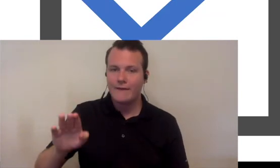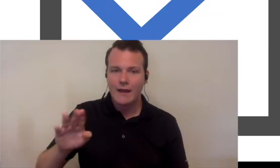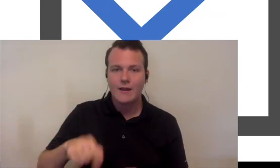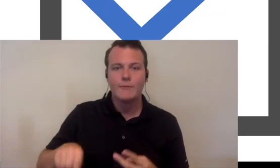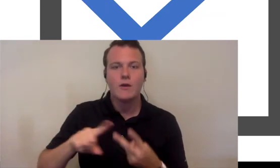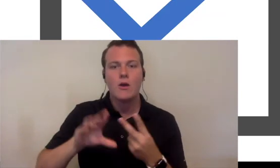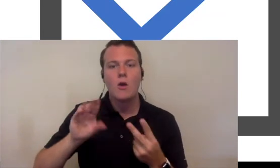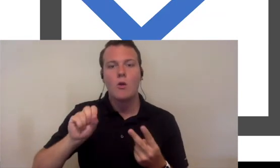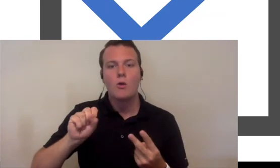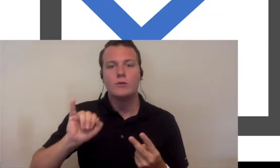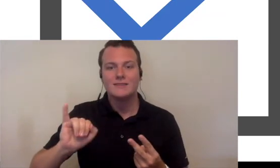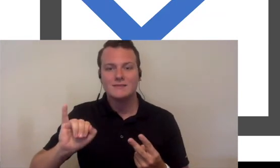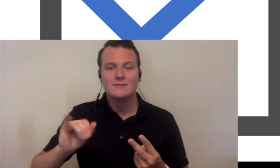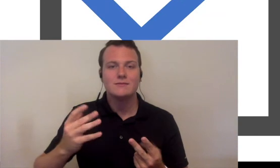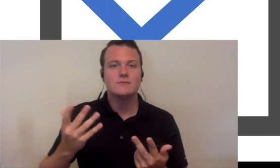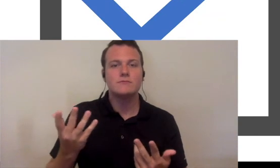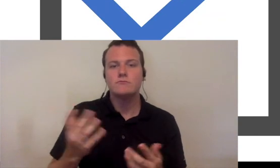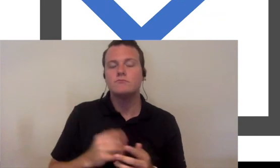type of